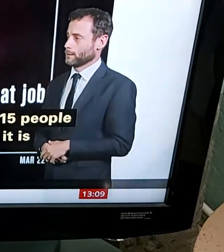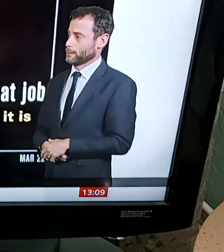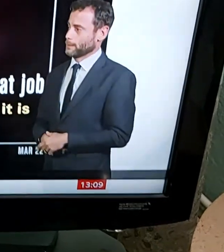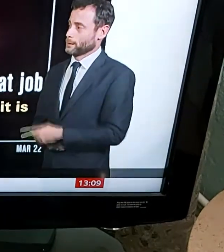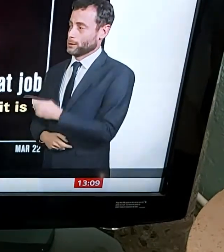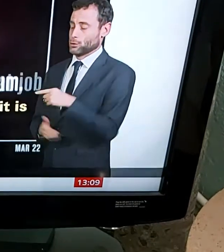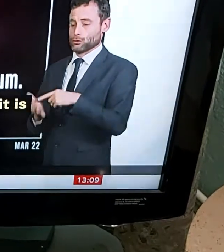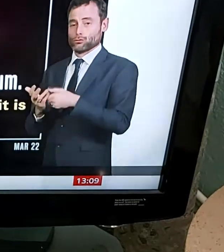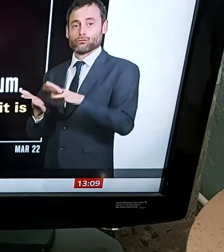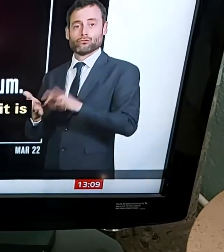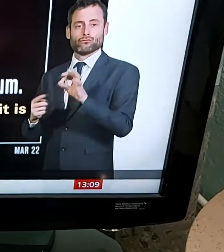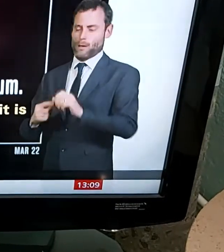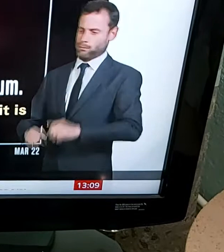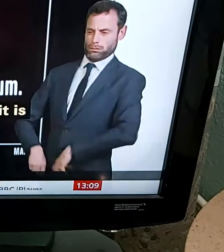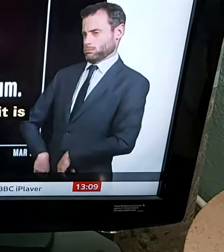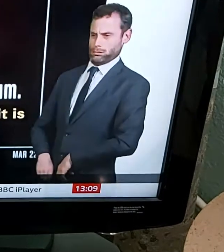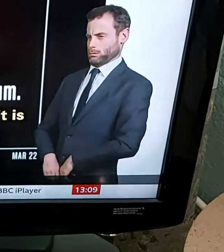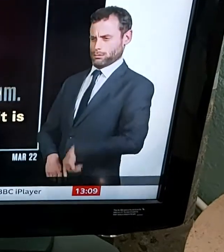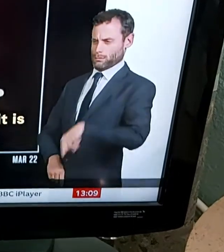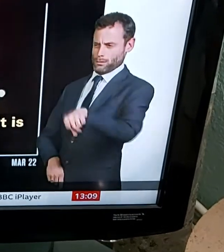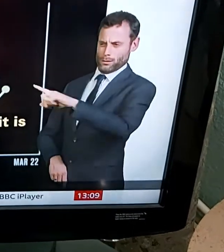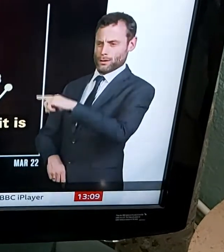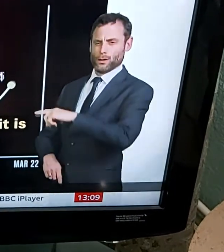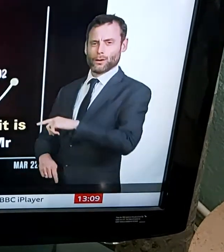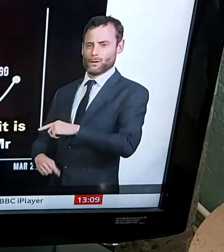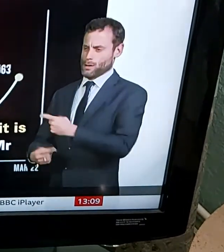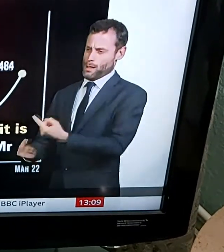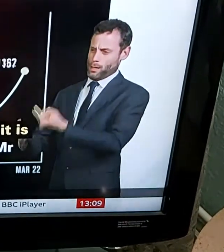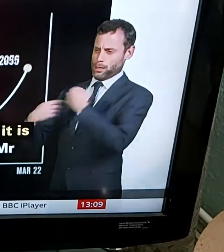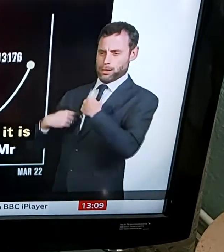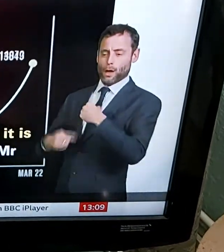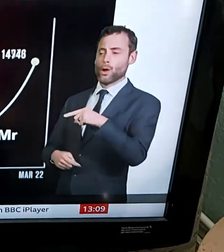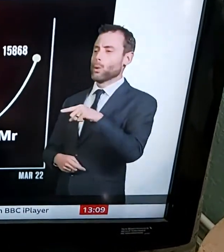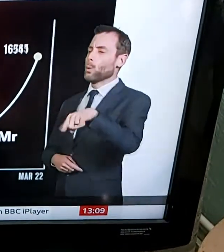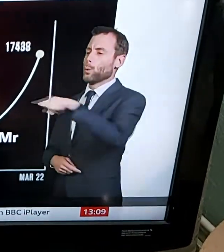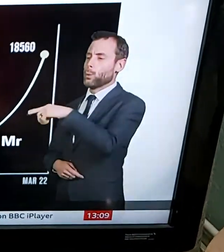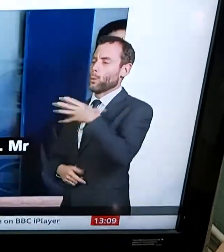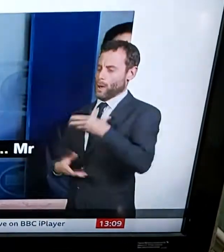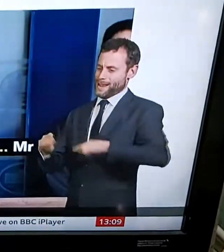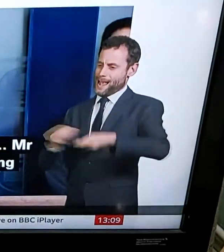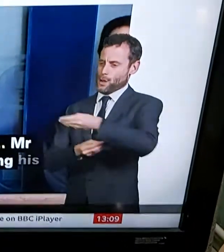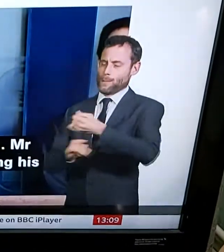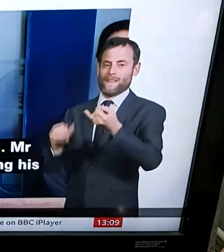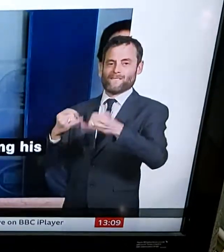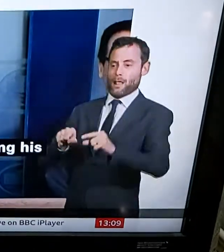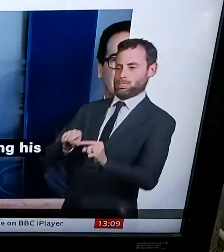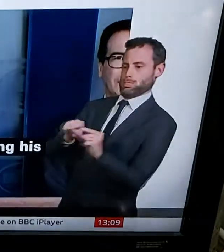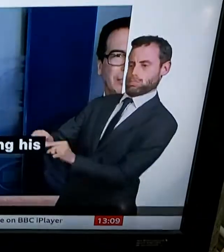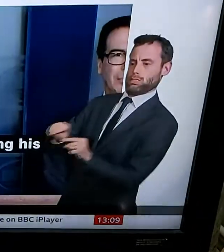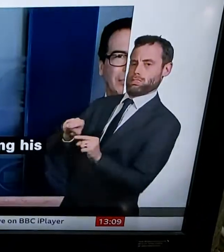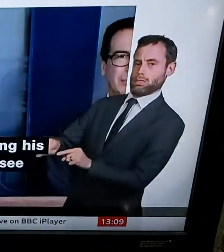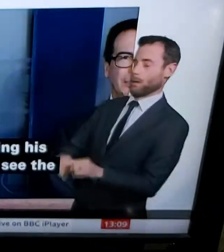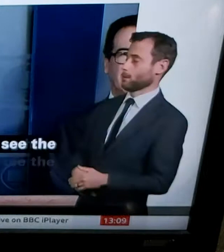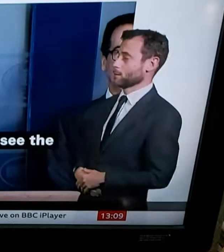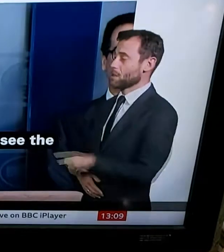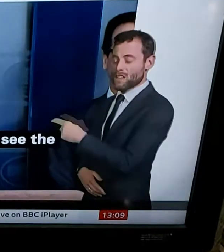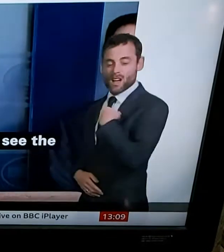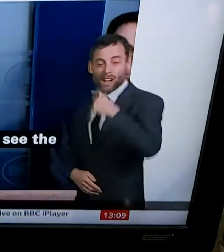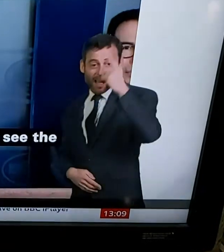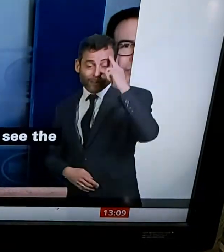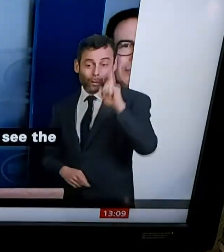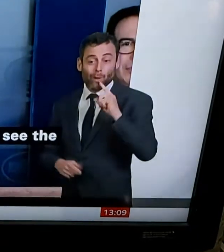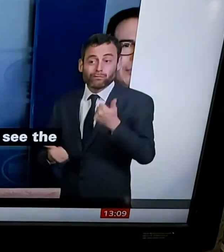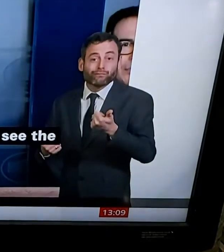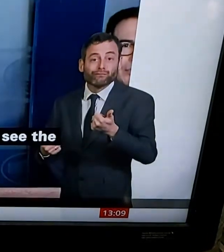Mr. Trump is bristling, accusing his opponents of wanting to see the economy fail. I don't think it's going to end up being such a rough patch. I think it's going